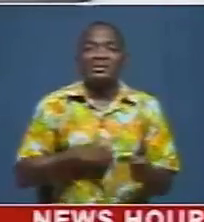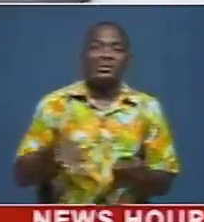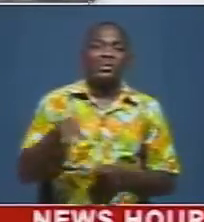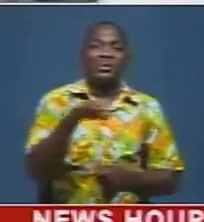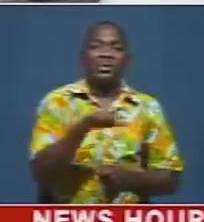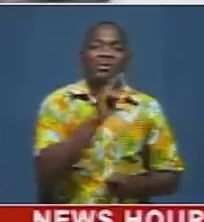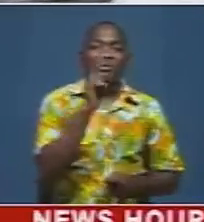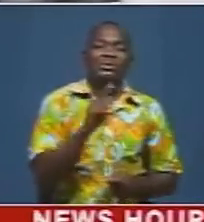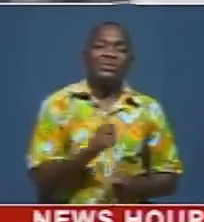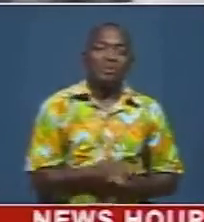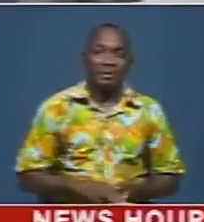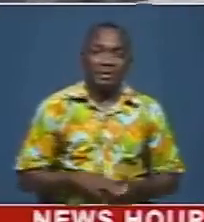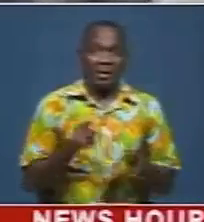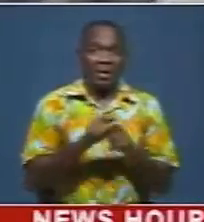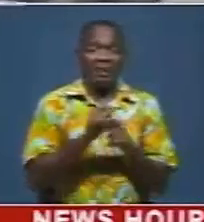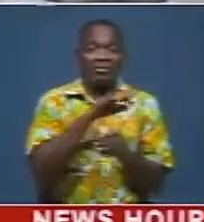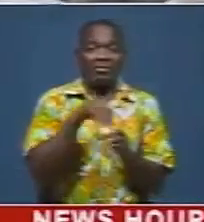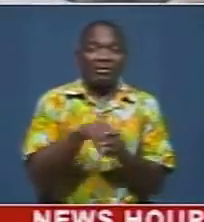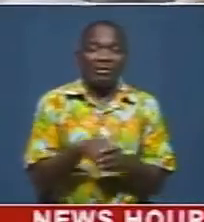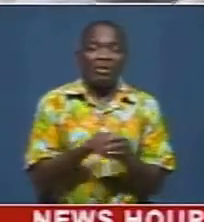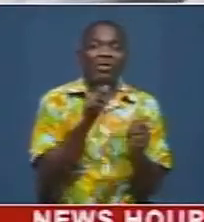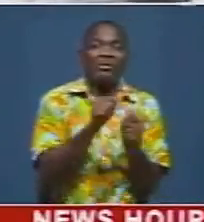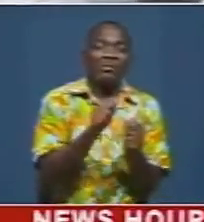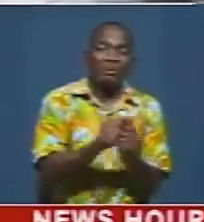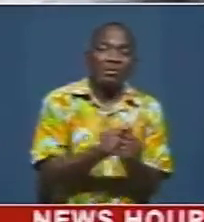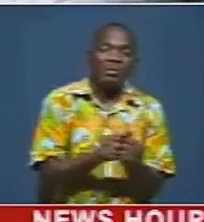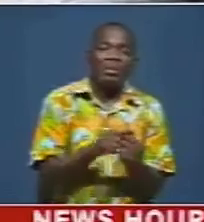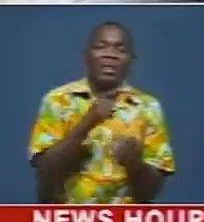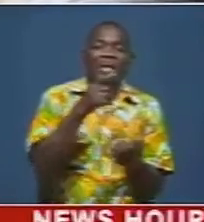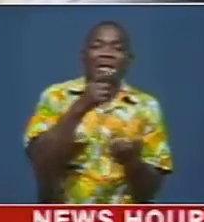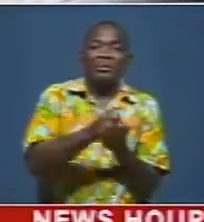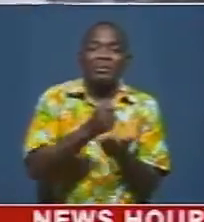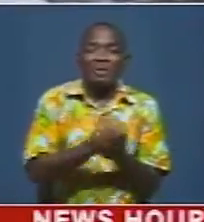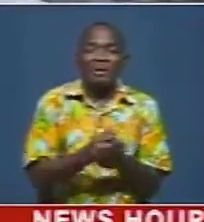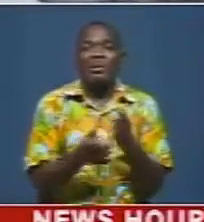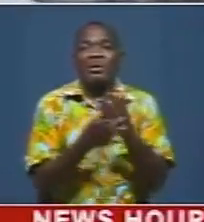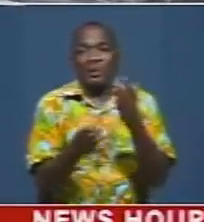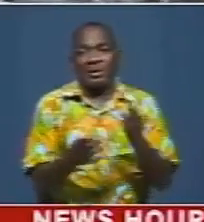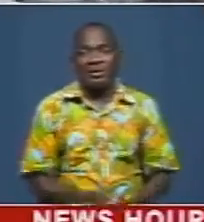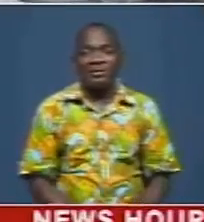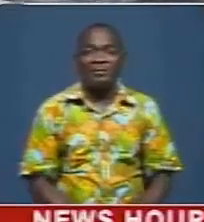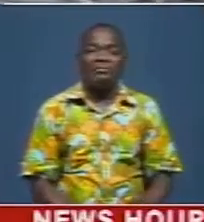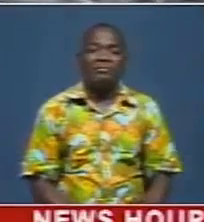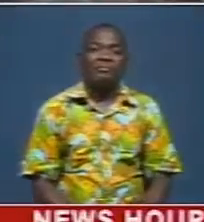traditional councils, which included corn, palm nuts, and oil.